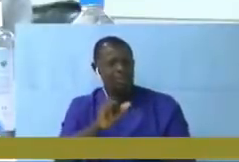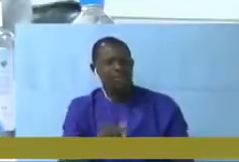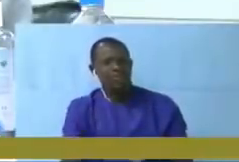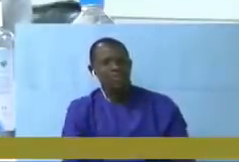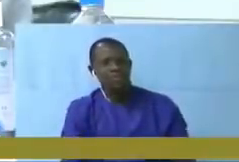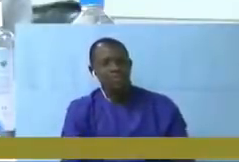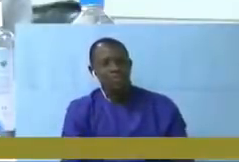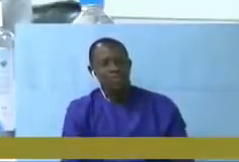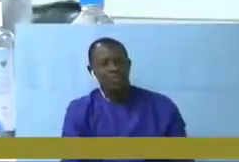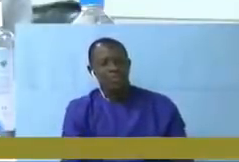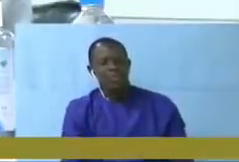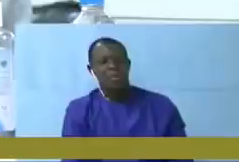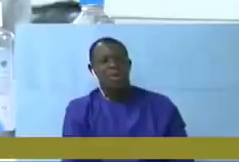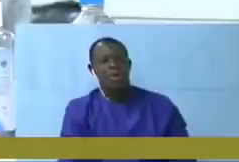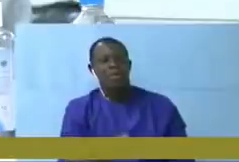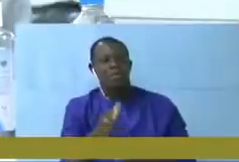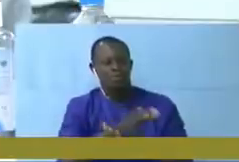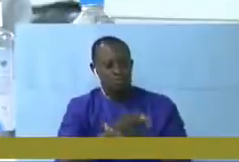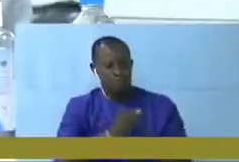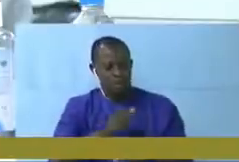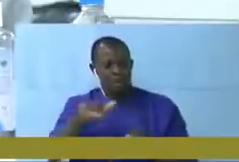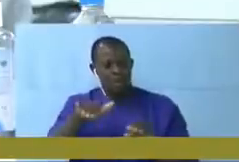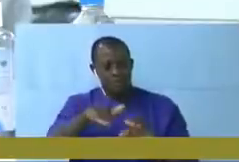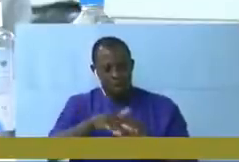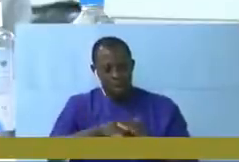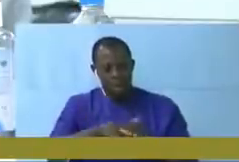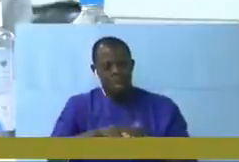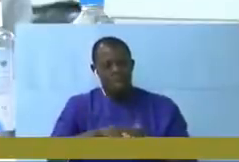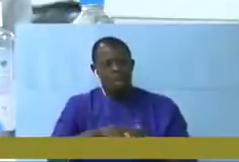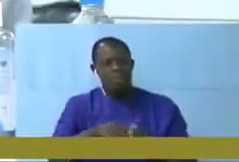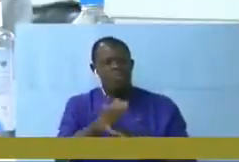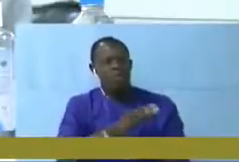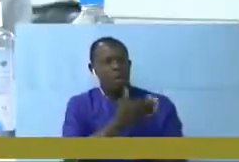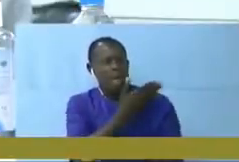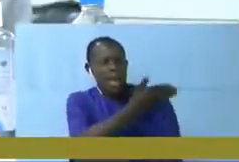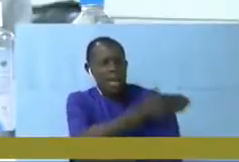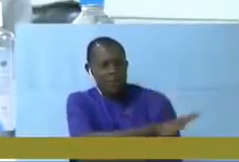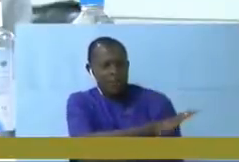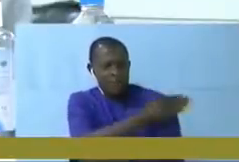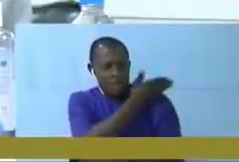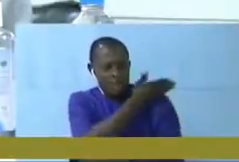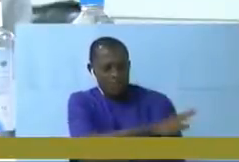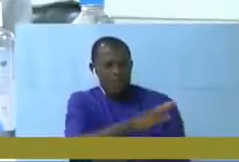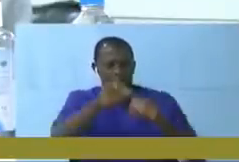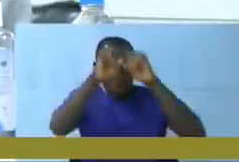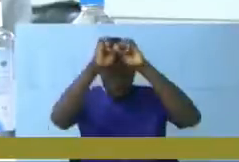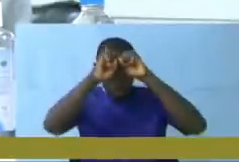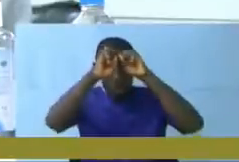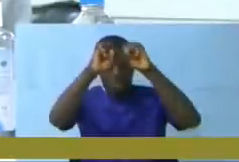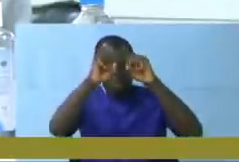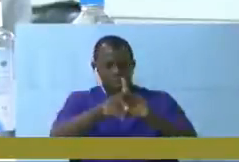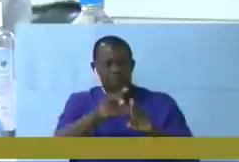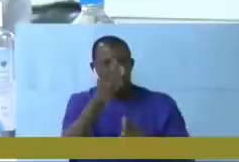I left government in 2005, I think October. So